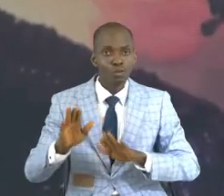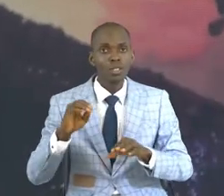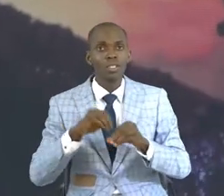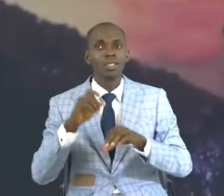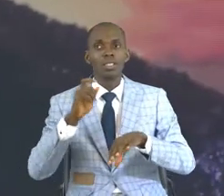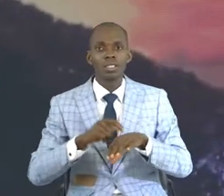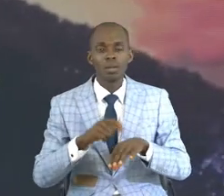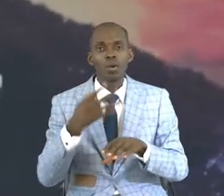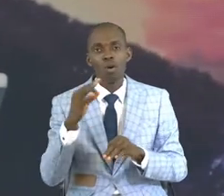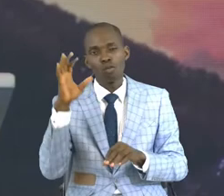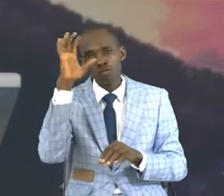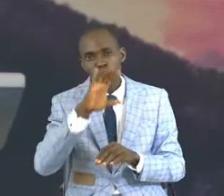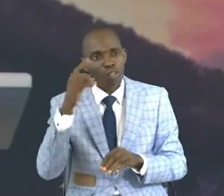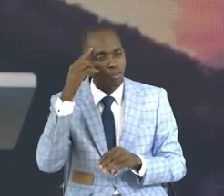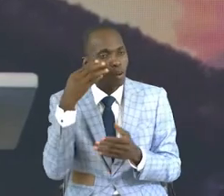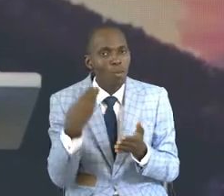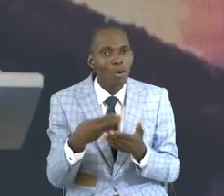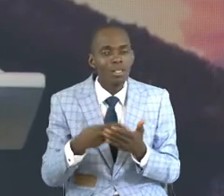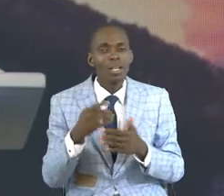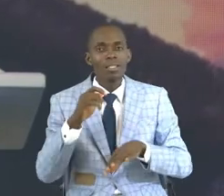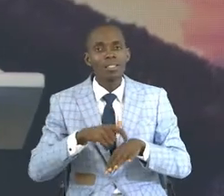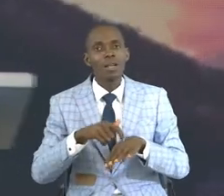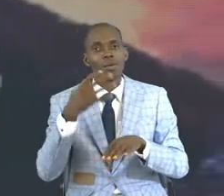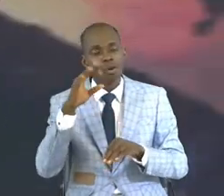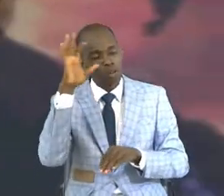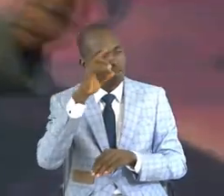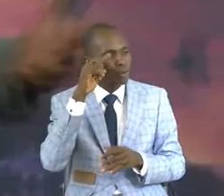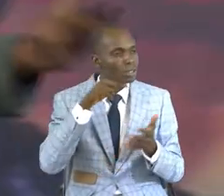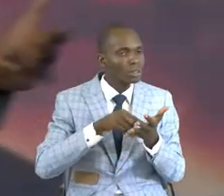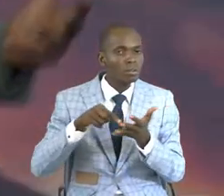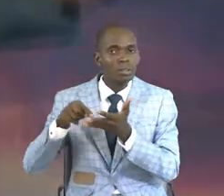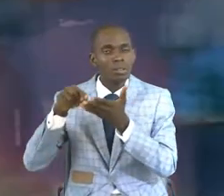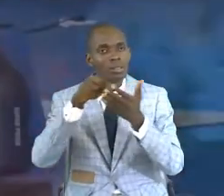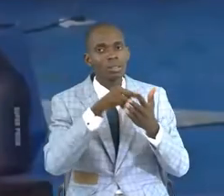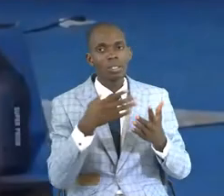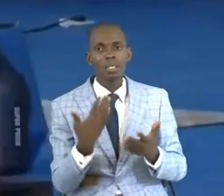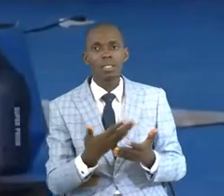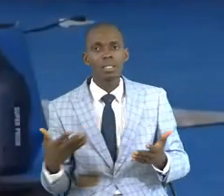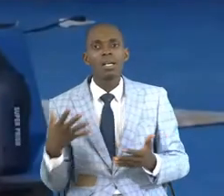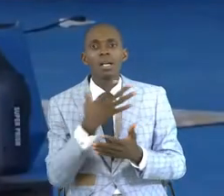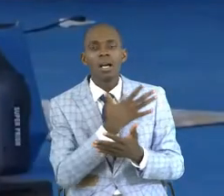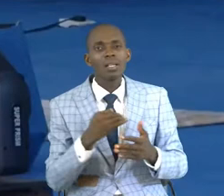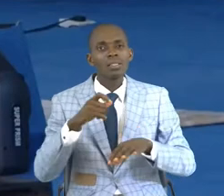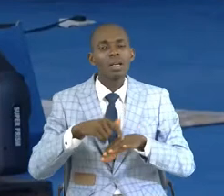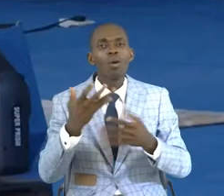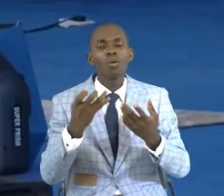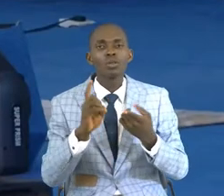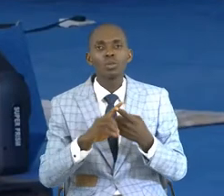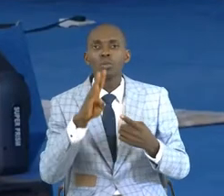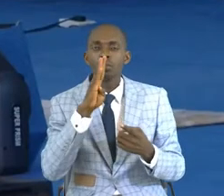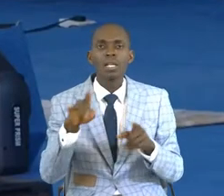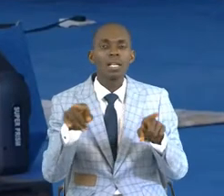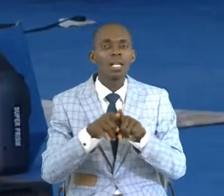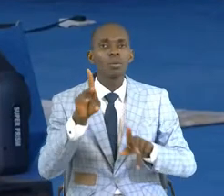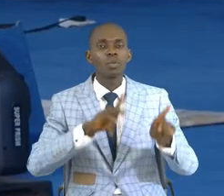money, at the time of searching for this and that, at the time of wanting to be like the world, if we